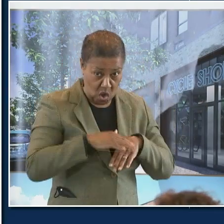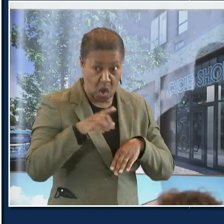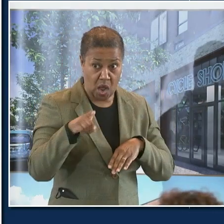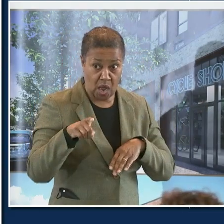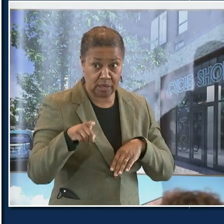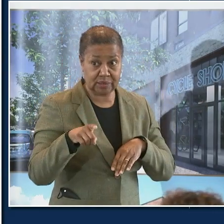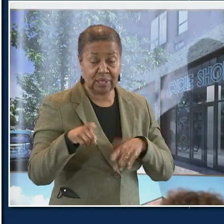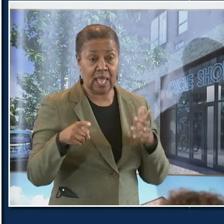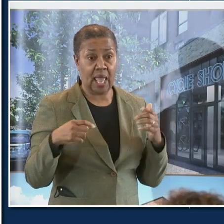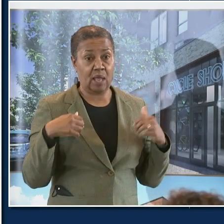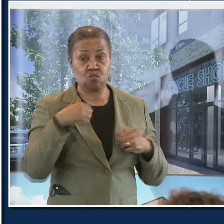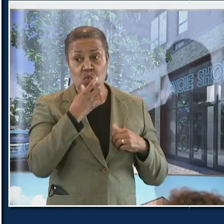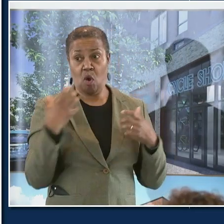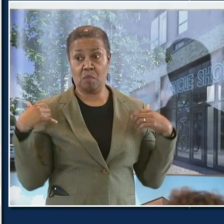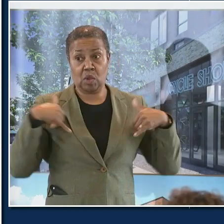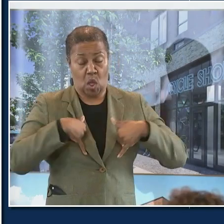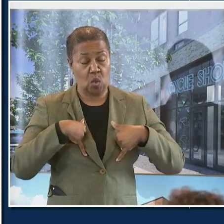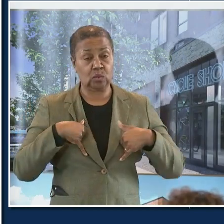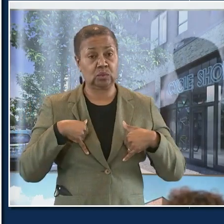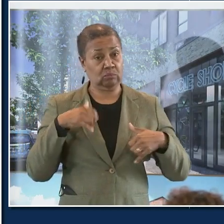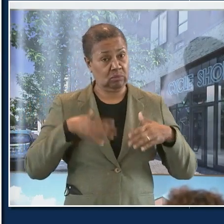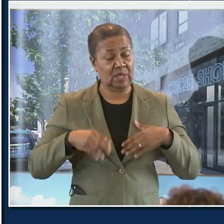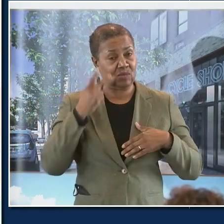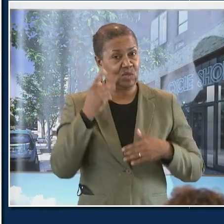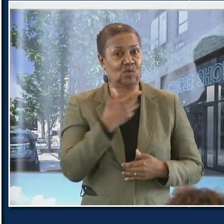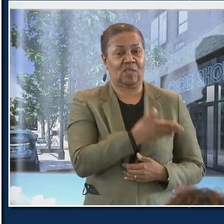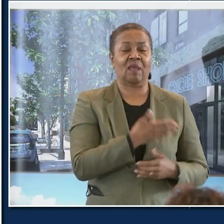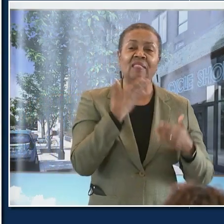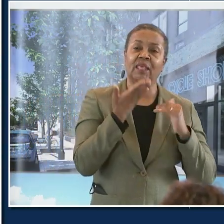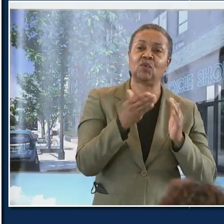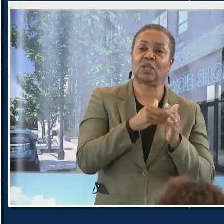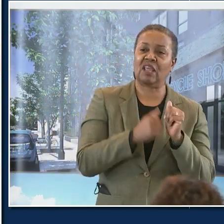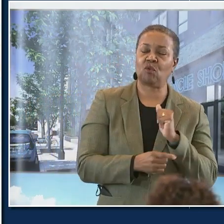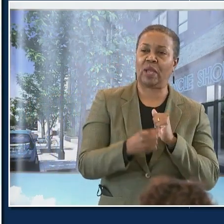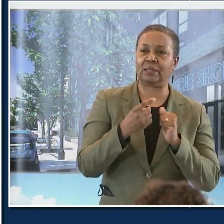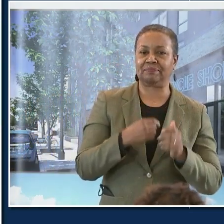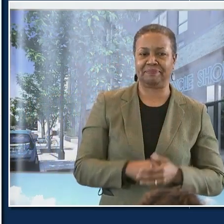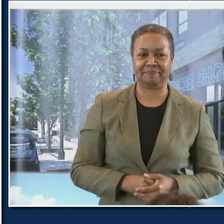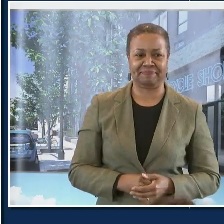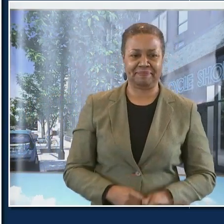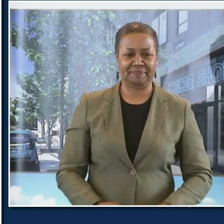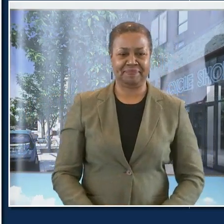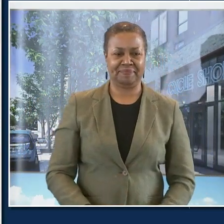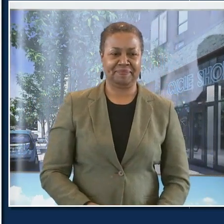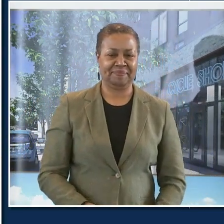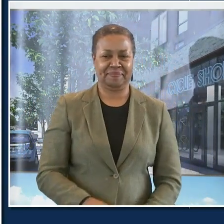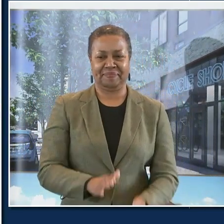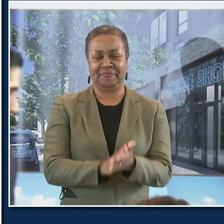and your warm clothes, and we'll see you over there. Thank you again, everybody, so much.